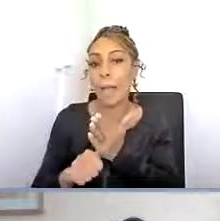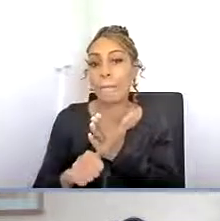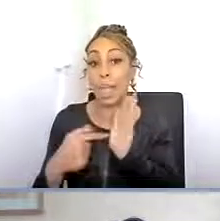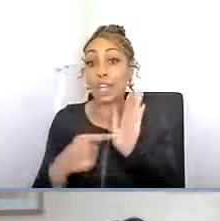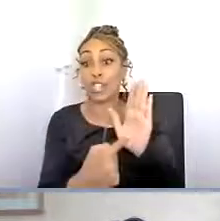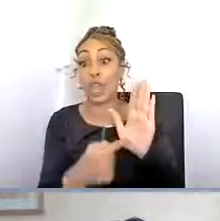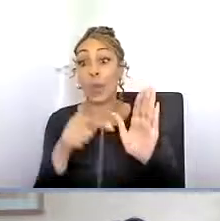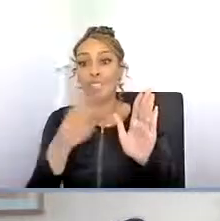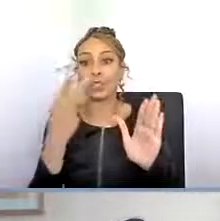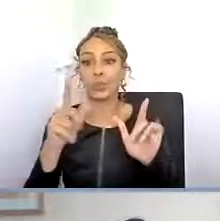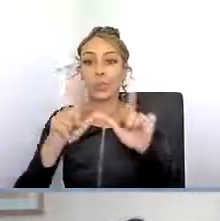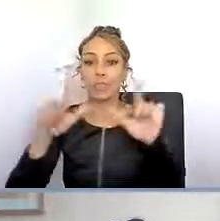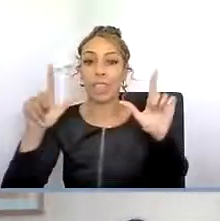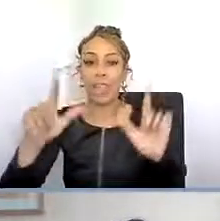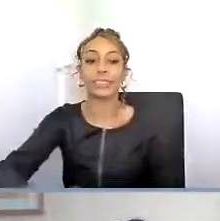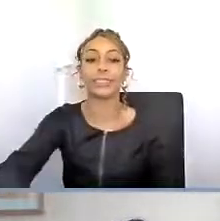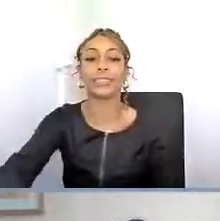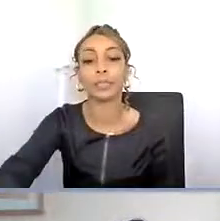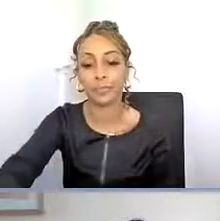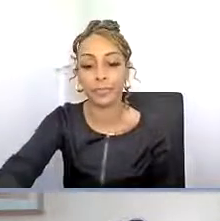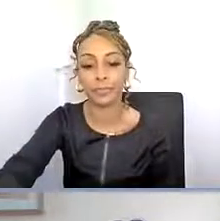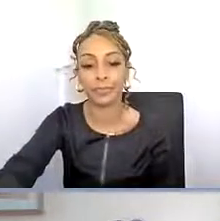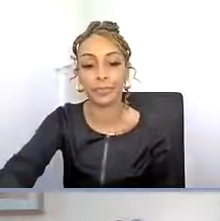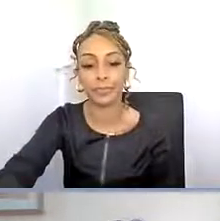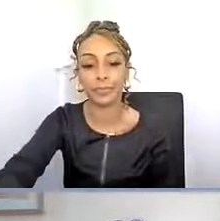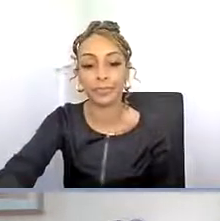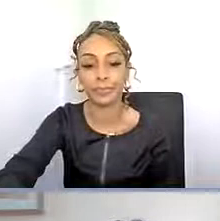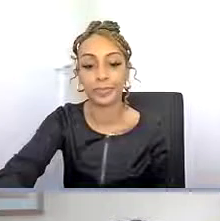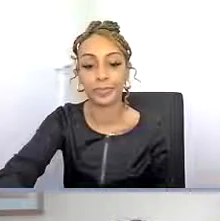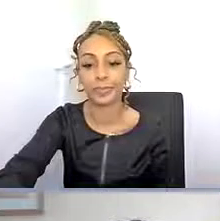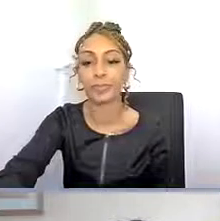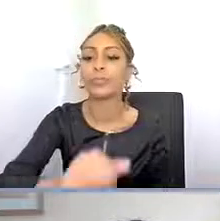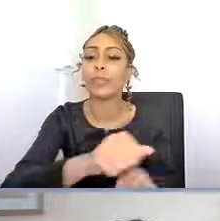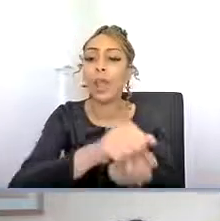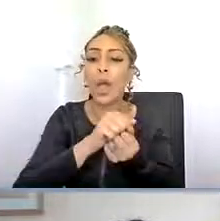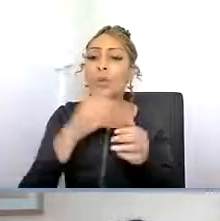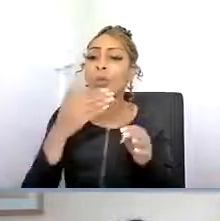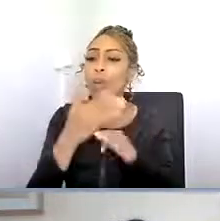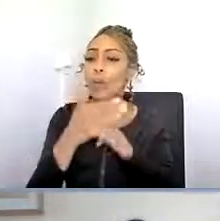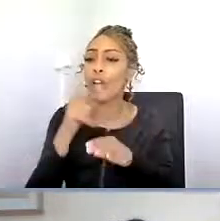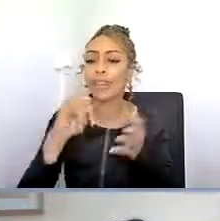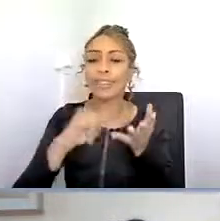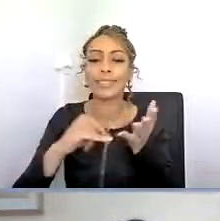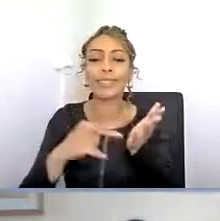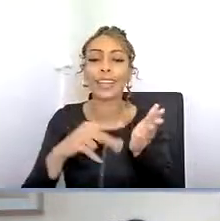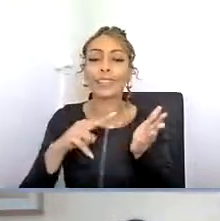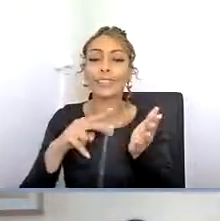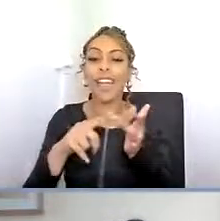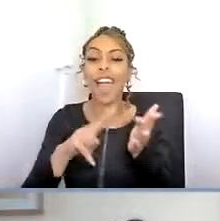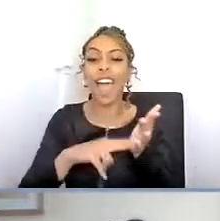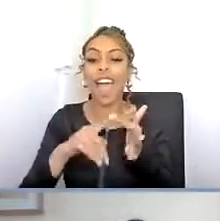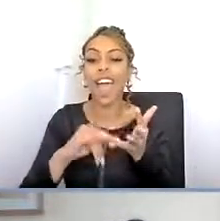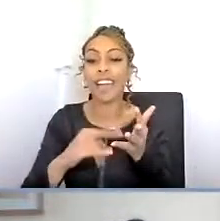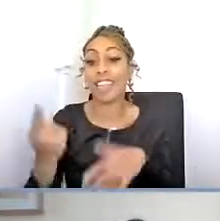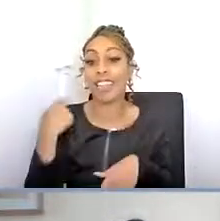slides. We loaned works to St Ives exhibition in Bristol last